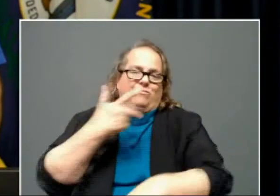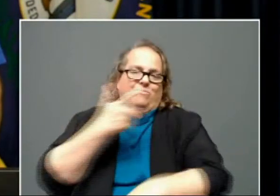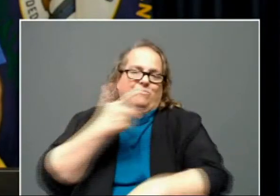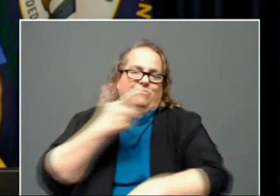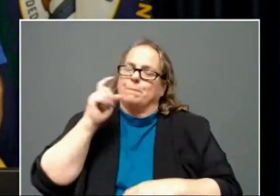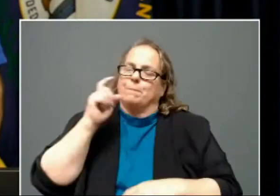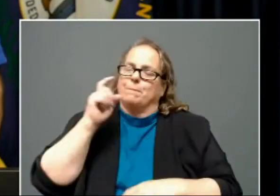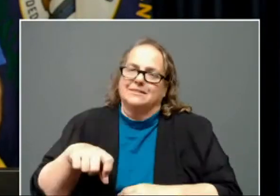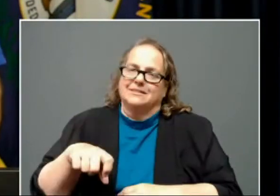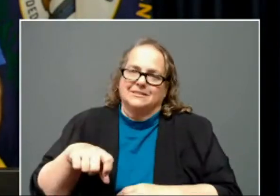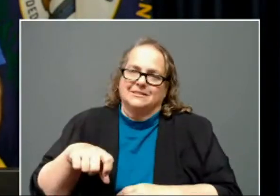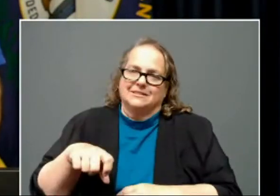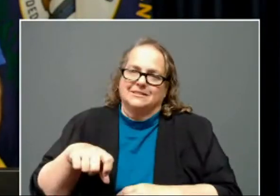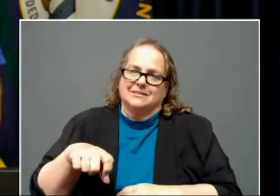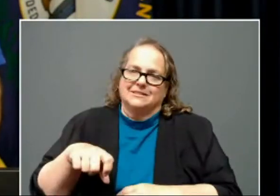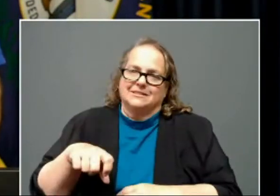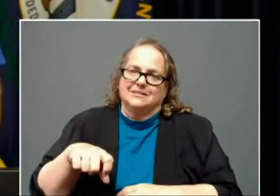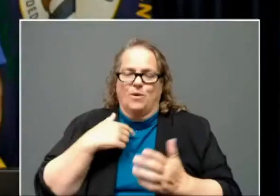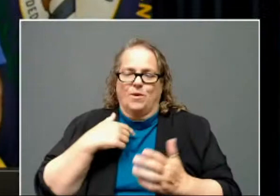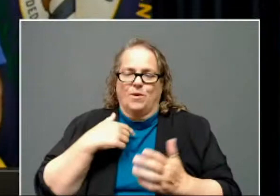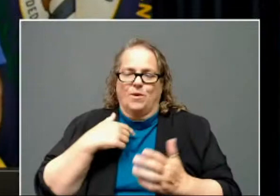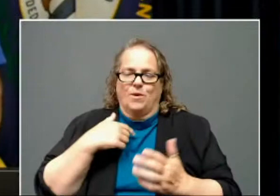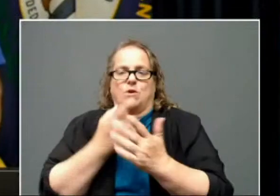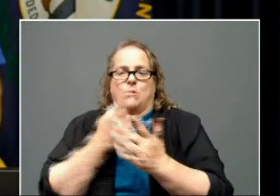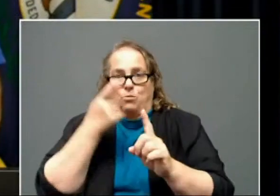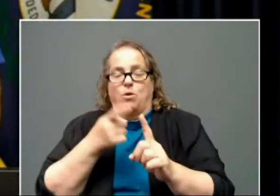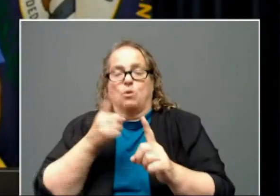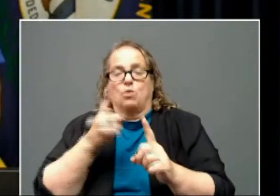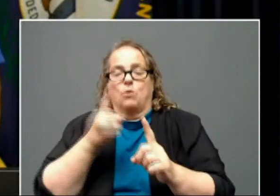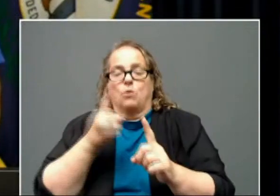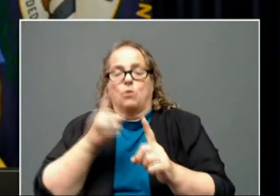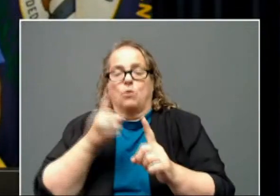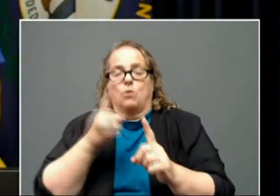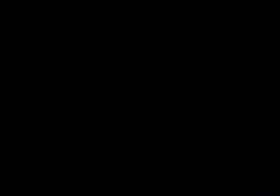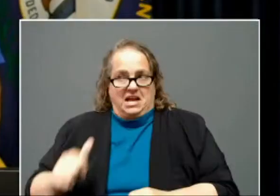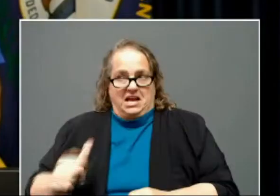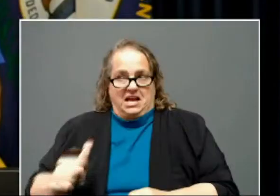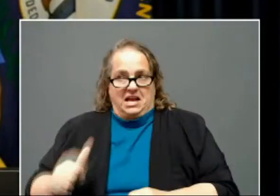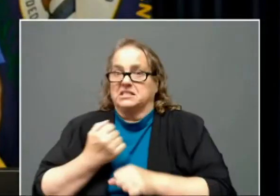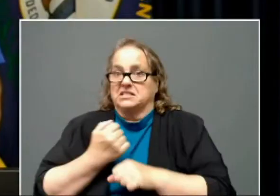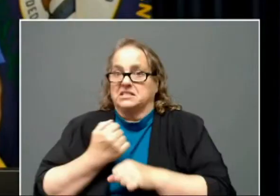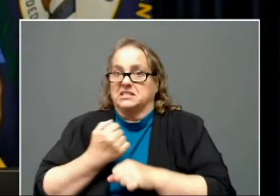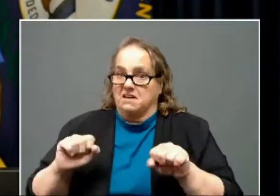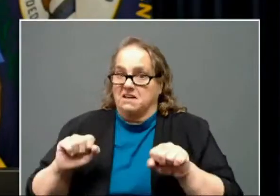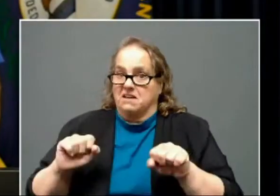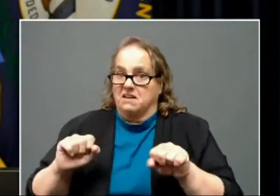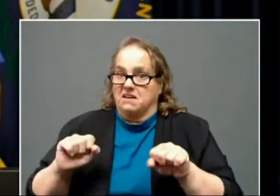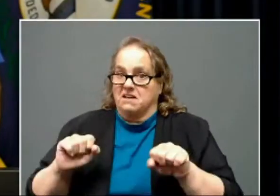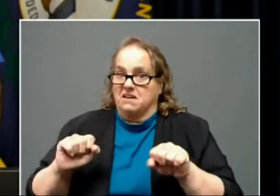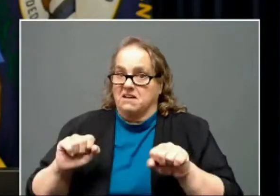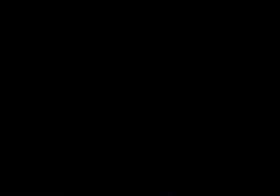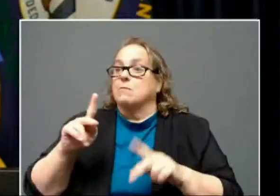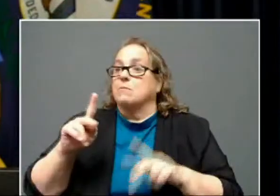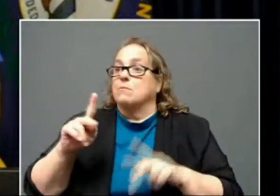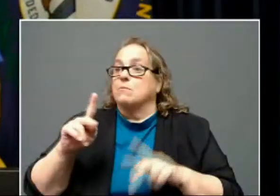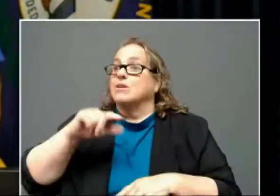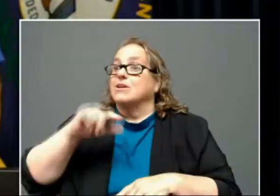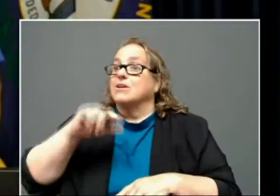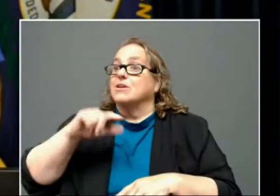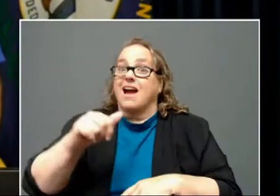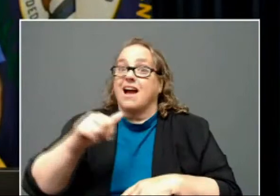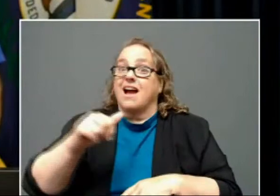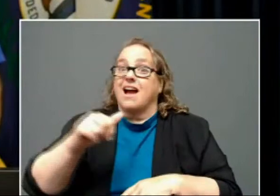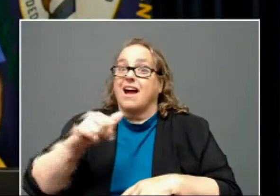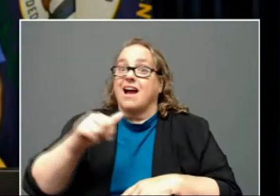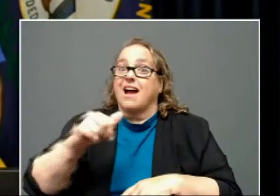to where we reach the point where we believe we can take care of everybody that's not vaccinated if and when they get the virus. And